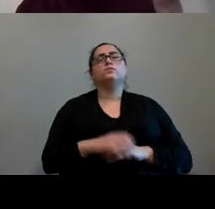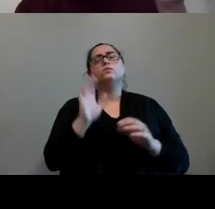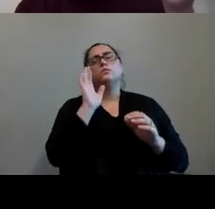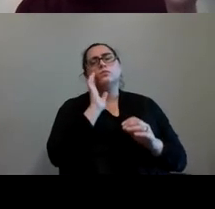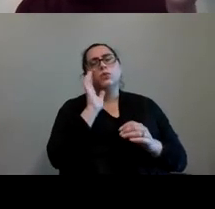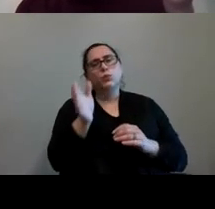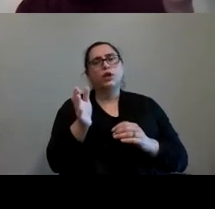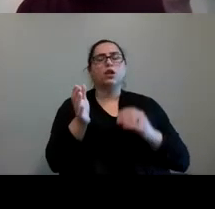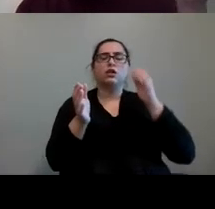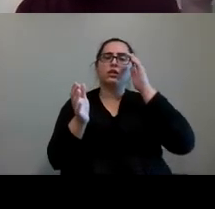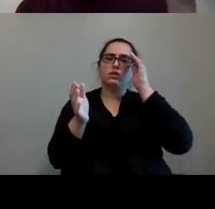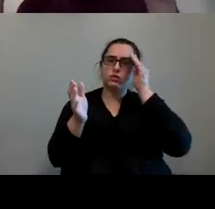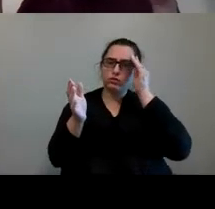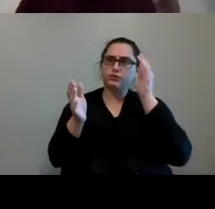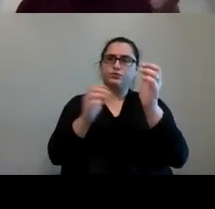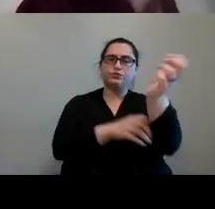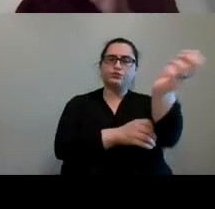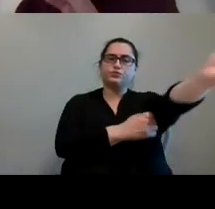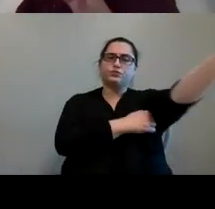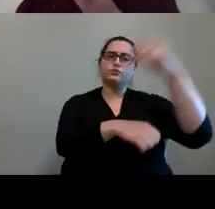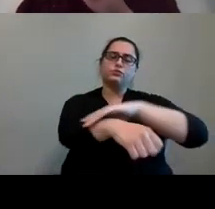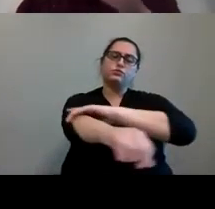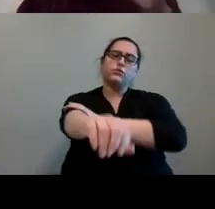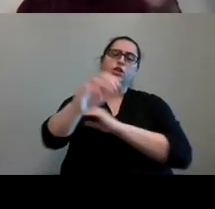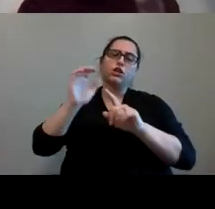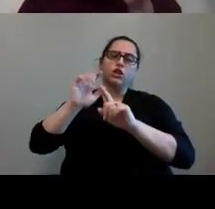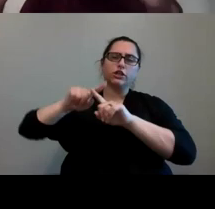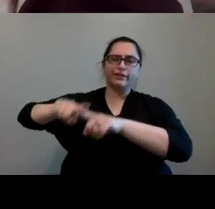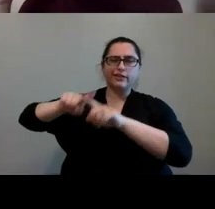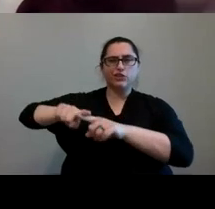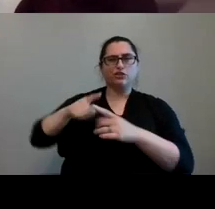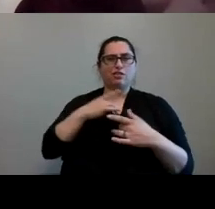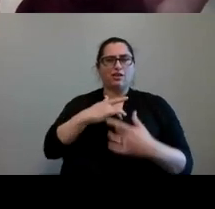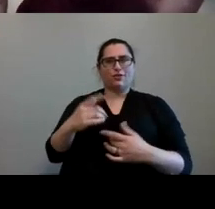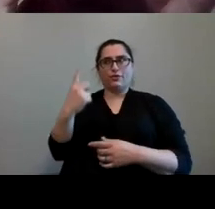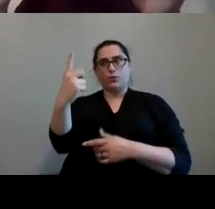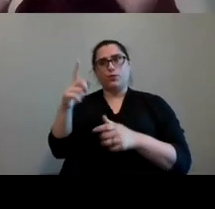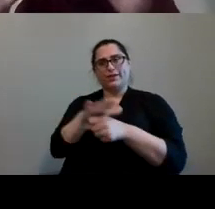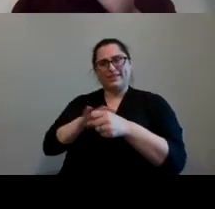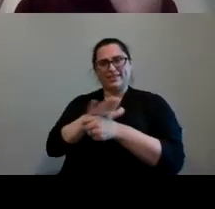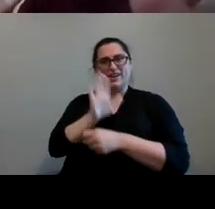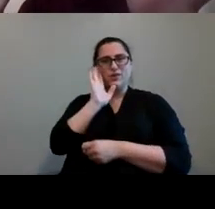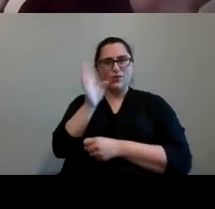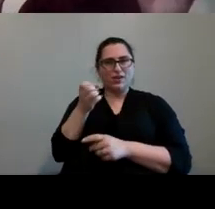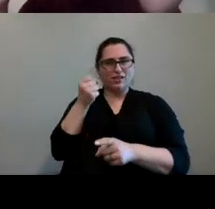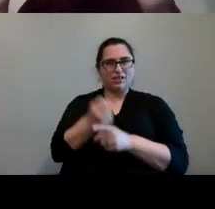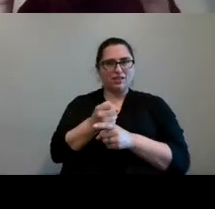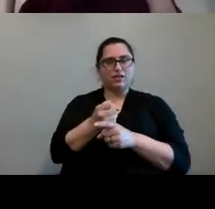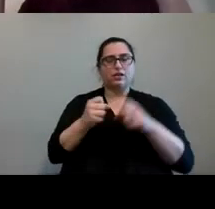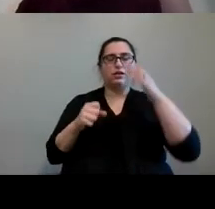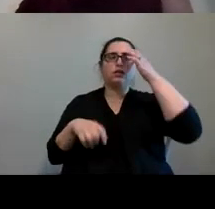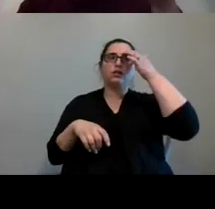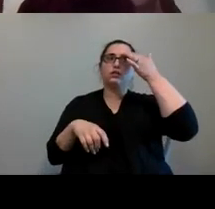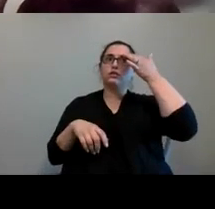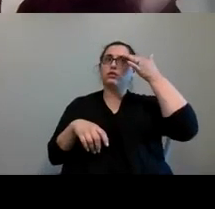likelihood of the single site, but it won't. I don't think it's very good at giving you like